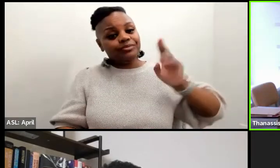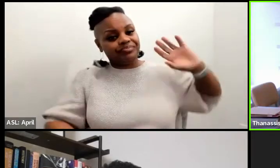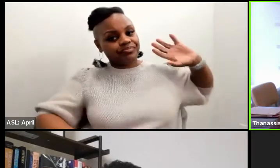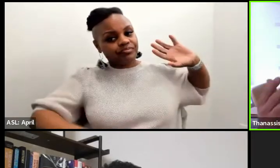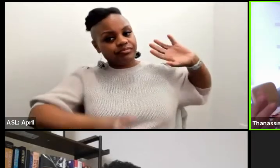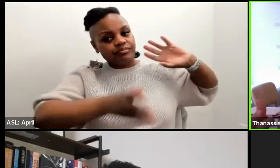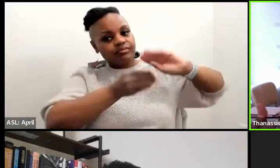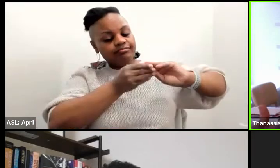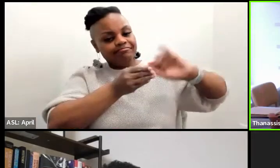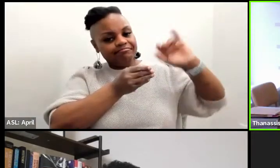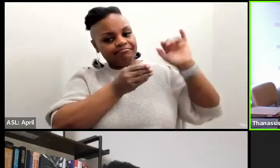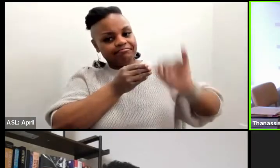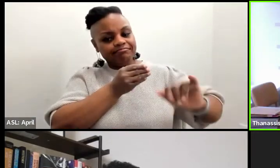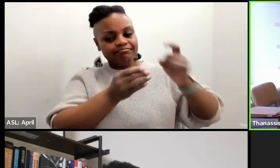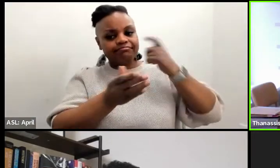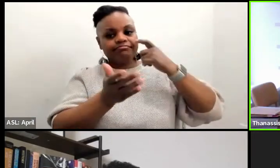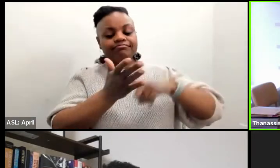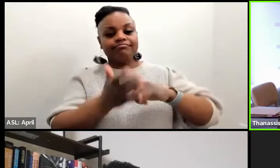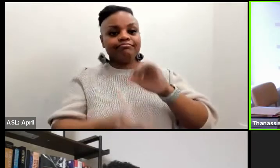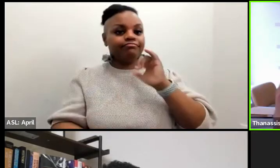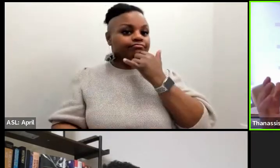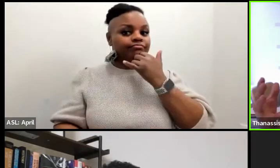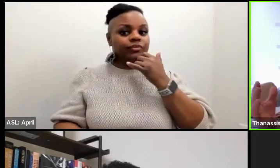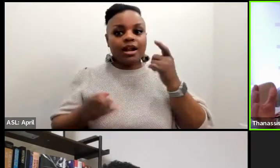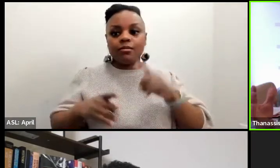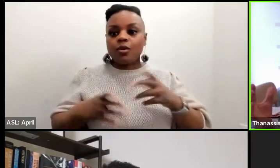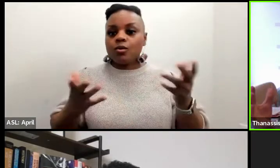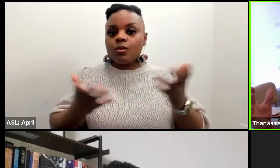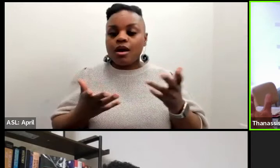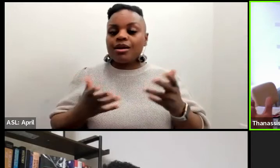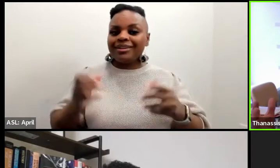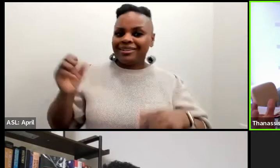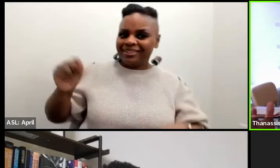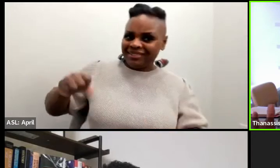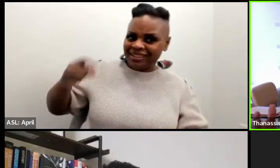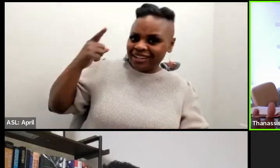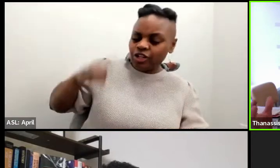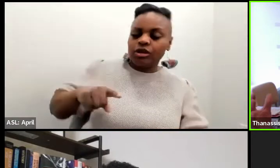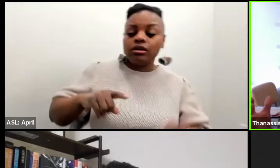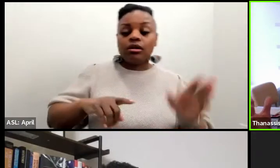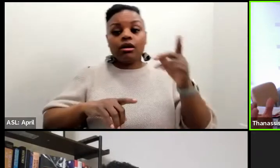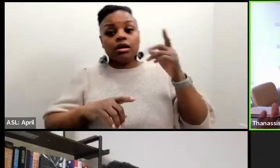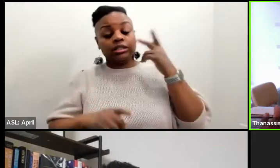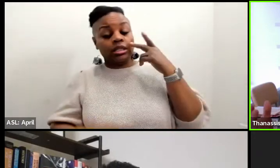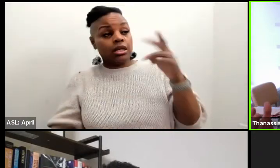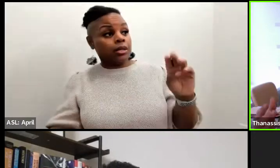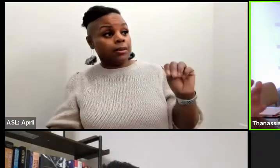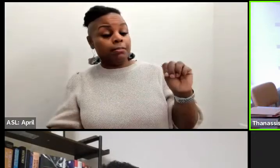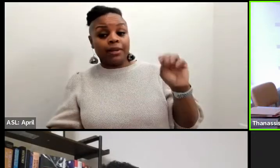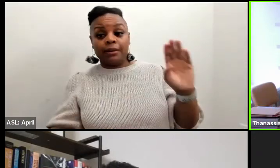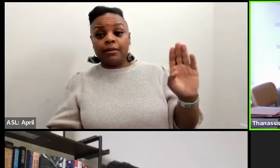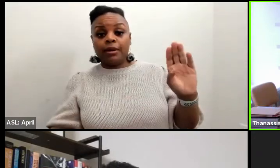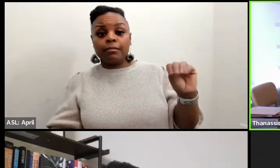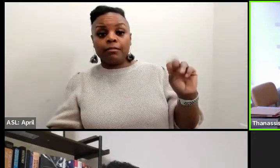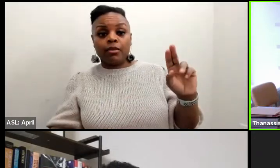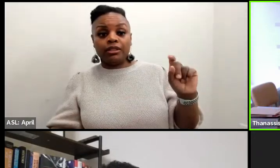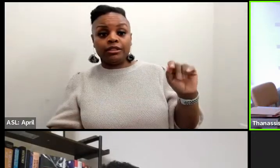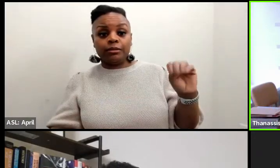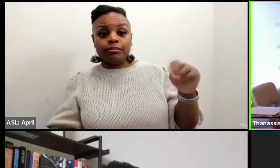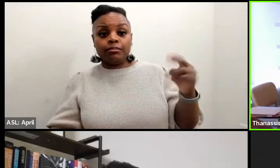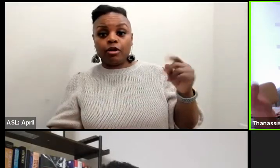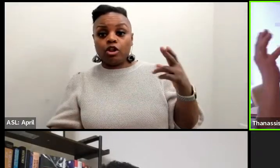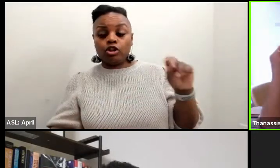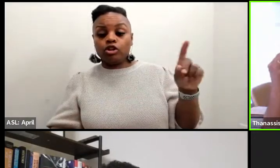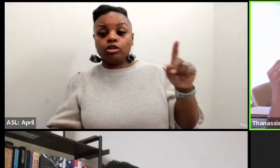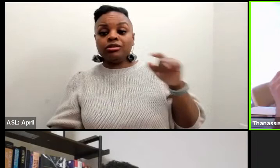prayer leaders in front of a crowd. We see brothers in front of you know, a very disciplined group of thousands of marchers, let's say,